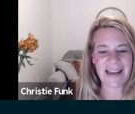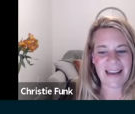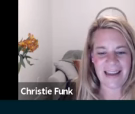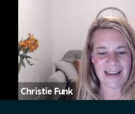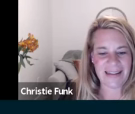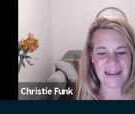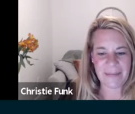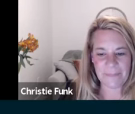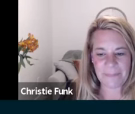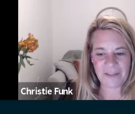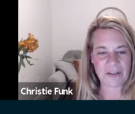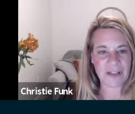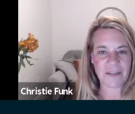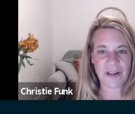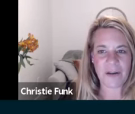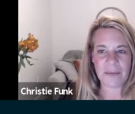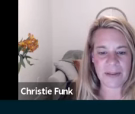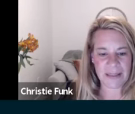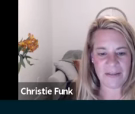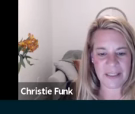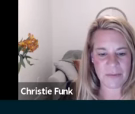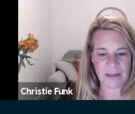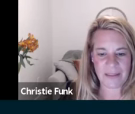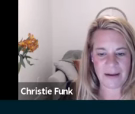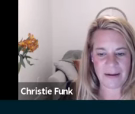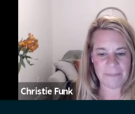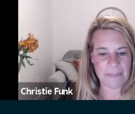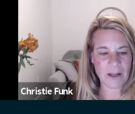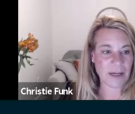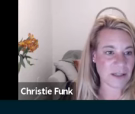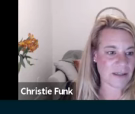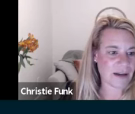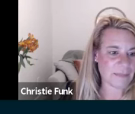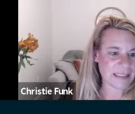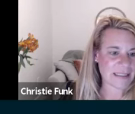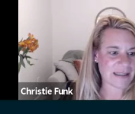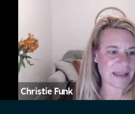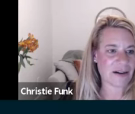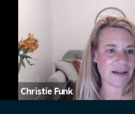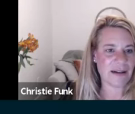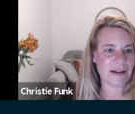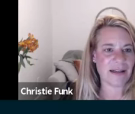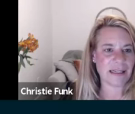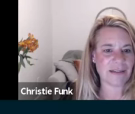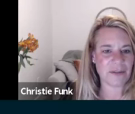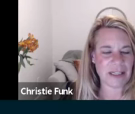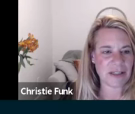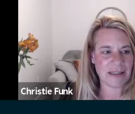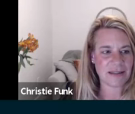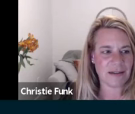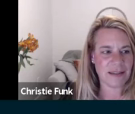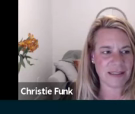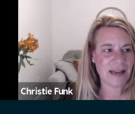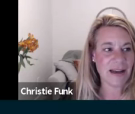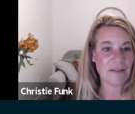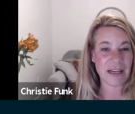attendees. And feel free to follow up with any of us with questions, comments, et cetera. Contact information